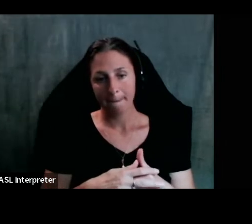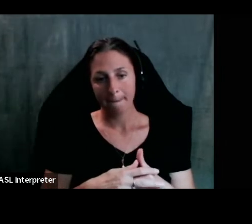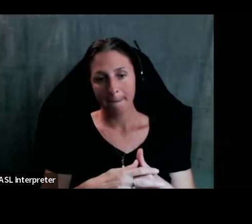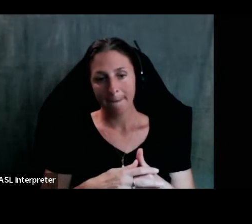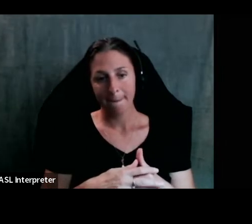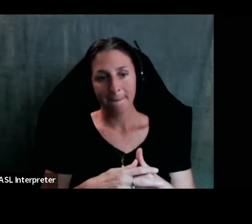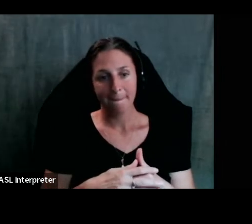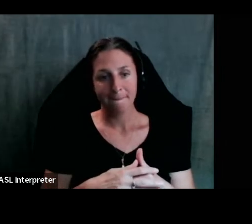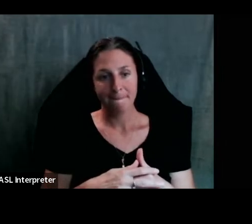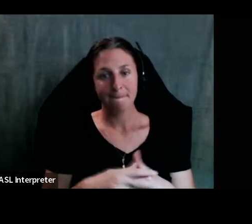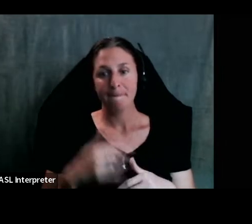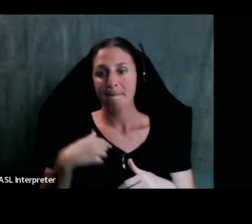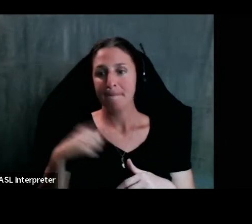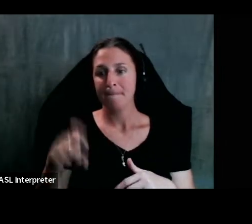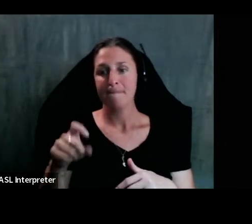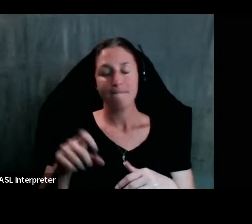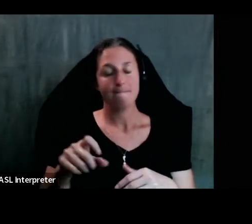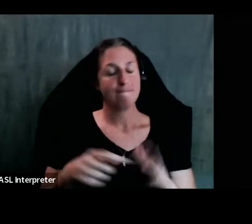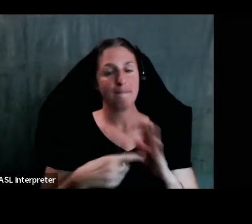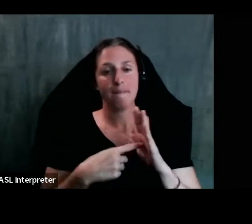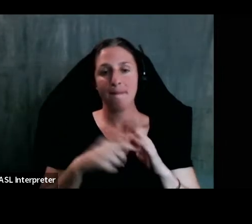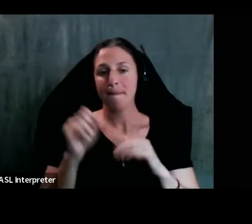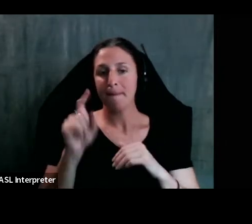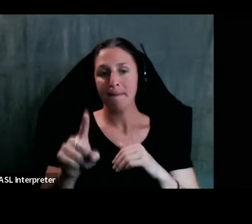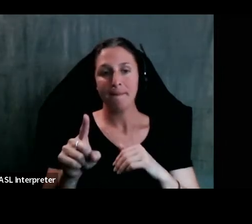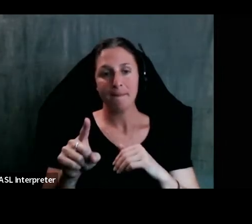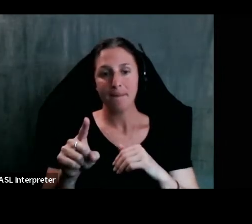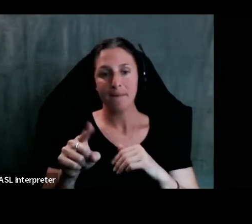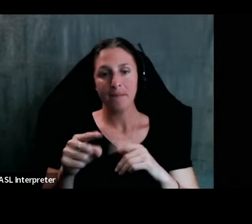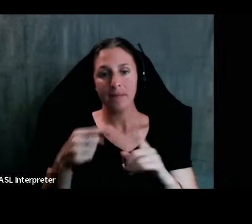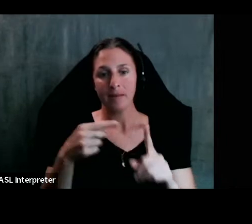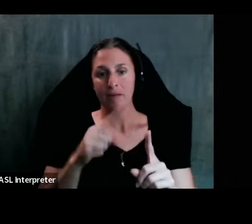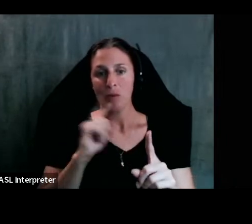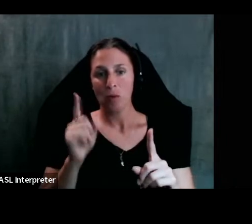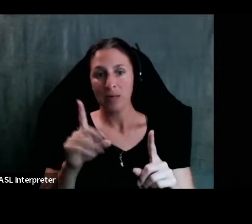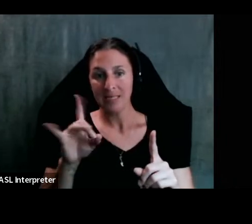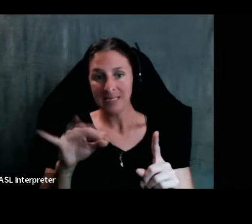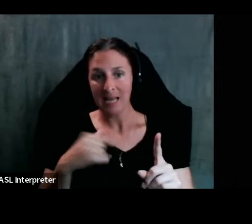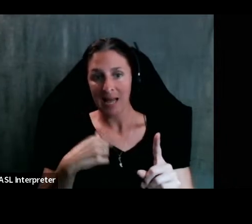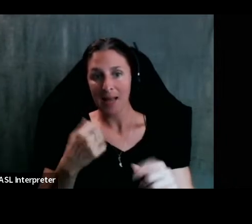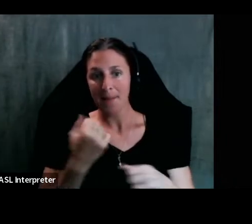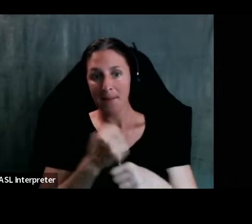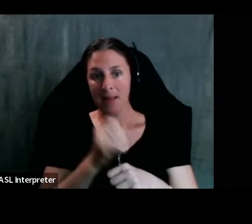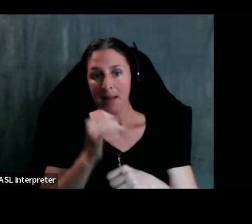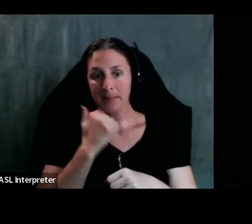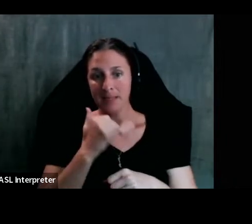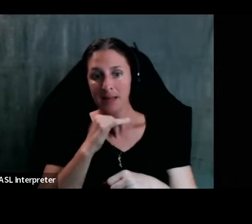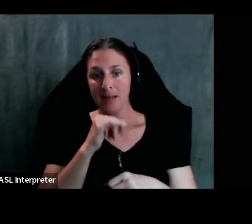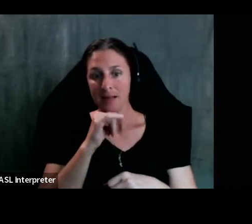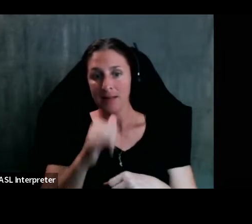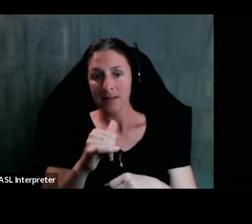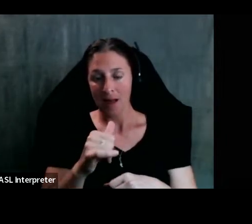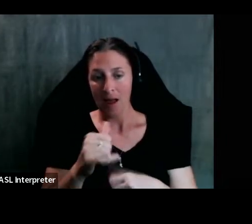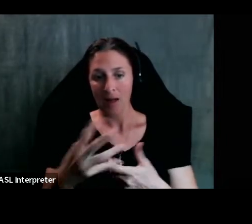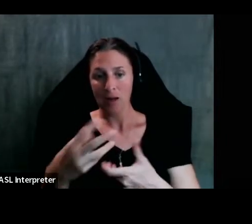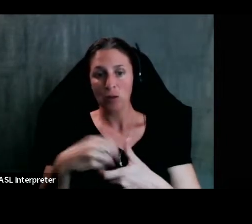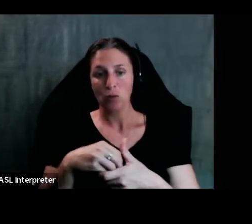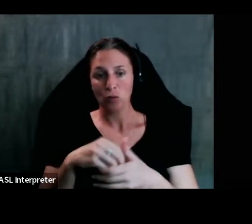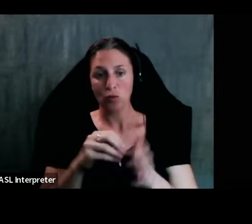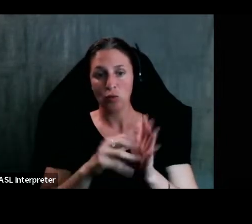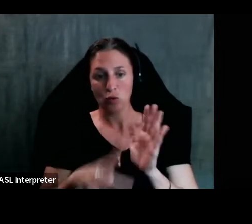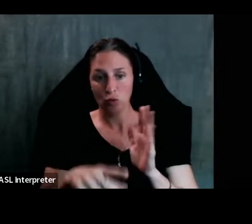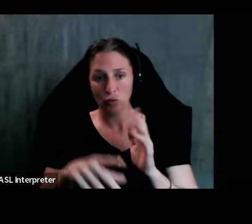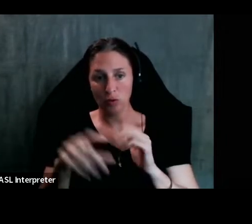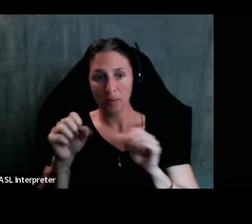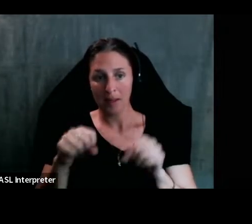Now, I have to ask a question of point of order. Did I make a mistake by not including the students to be able to vote, should they have